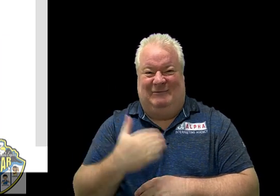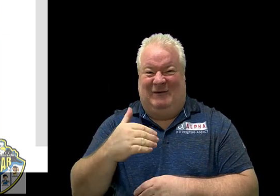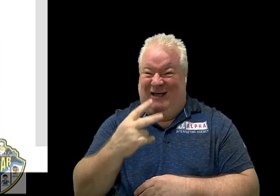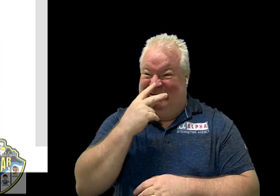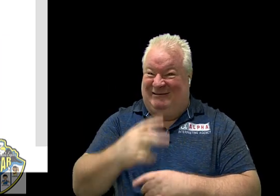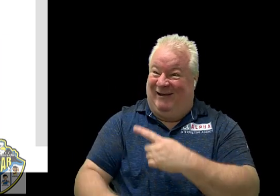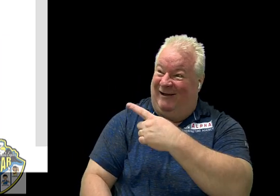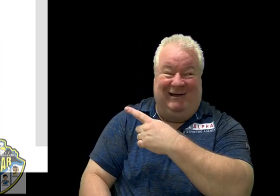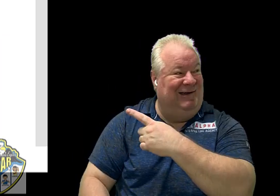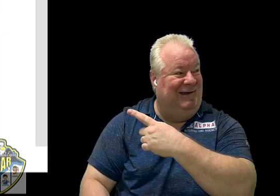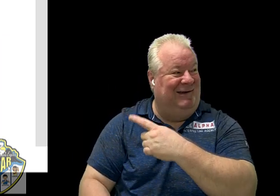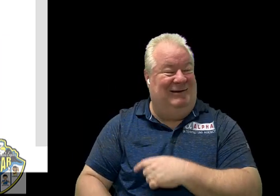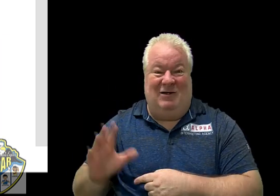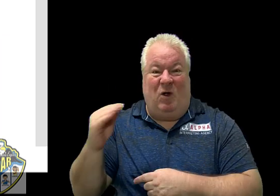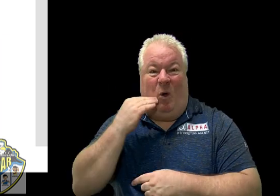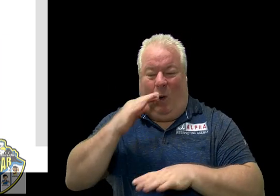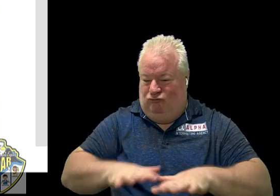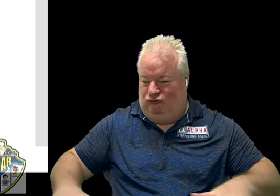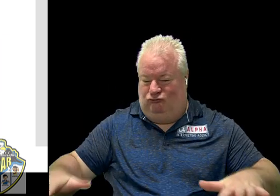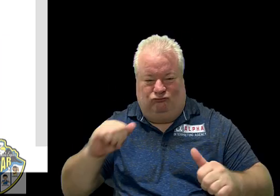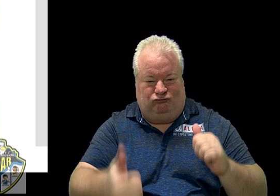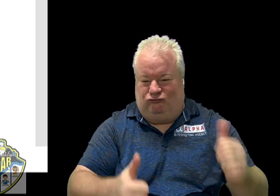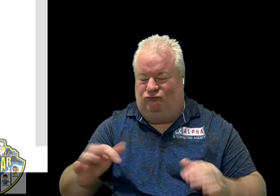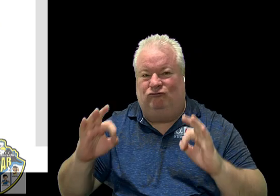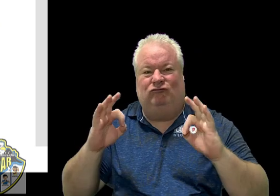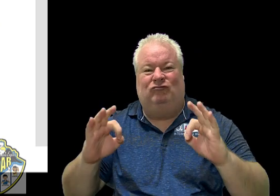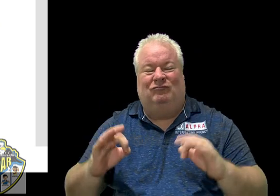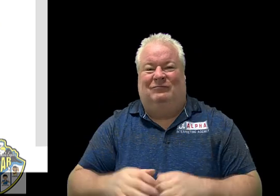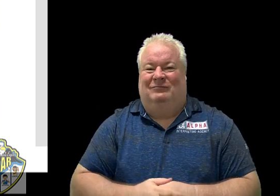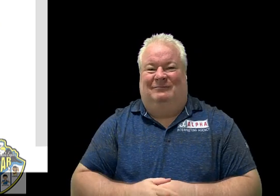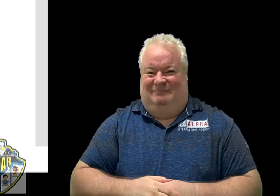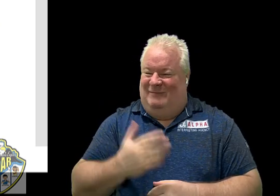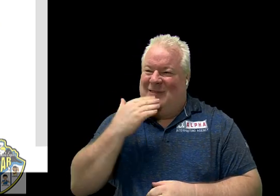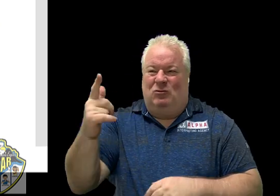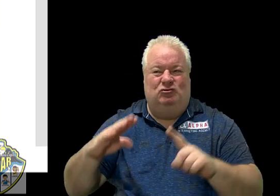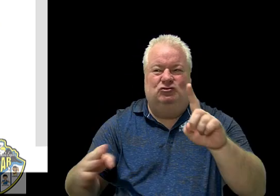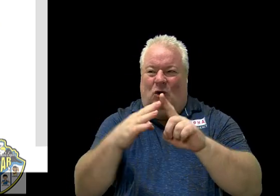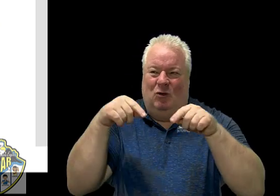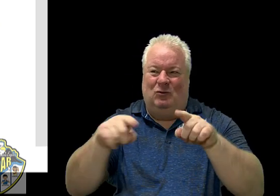at her home space. Way to soar, and thank you for soaring on Zoom.